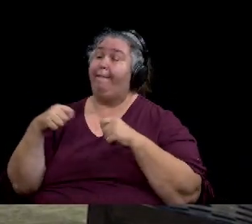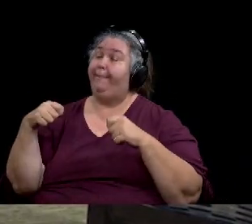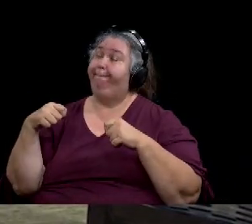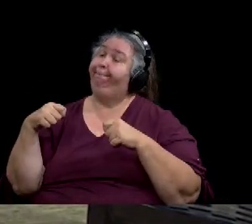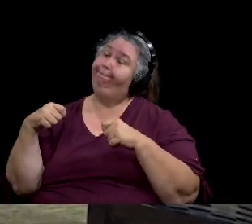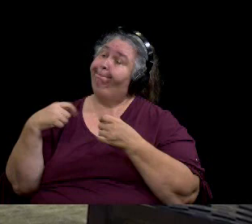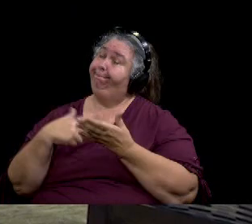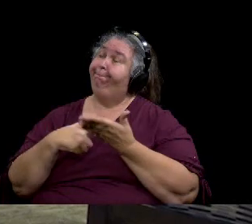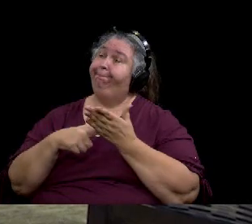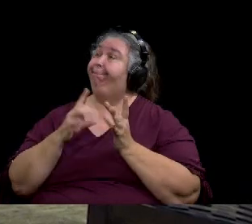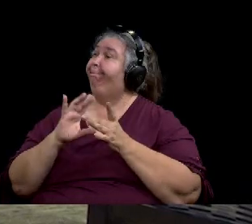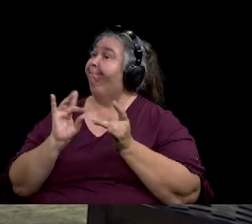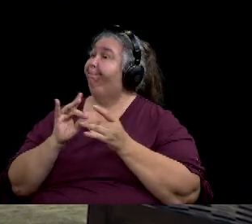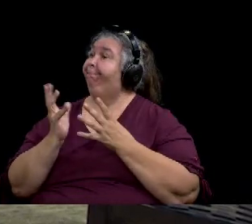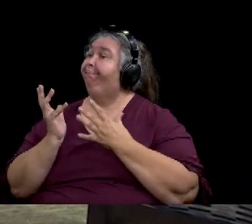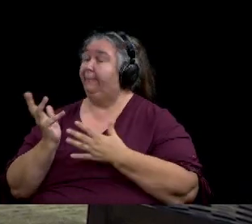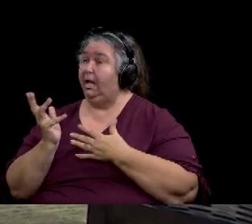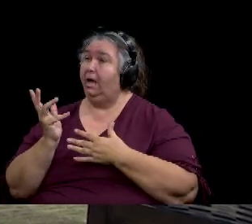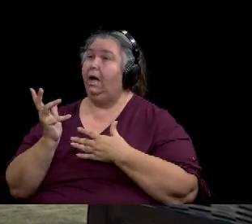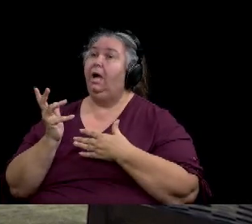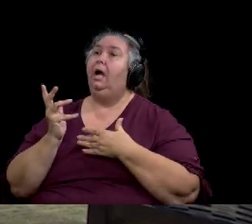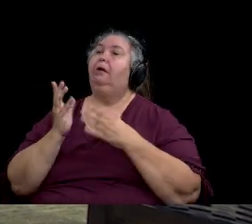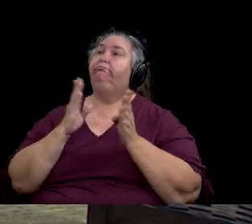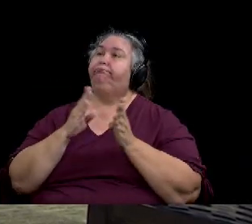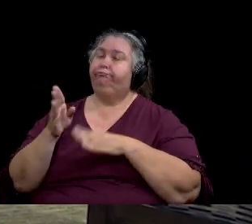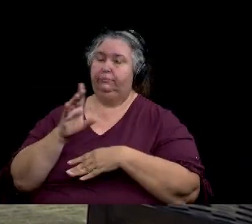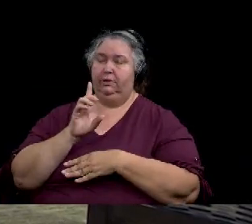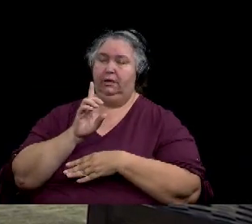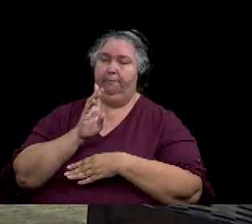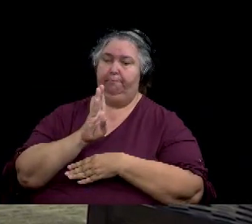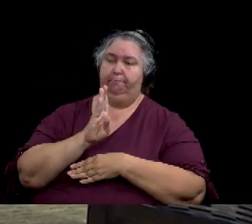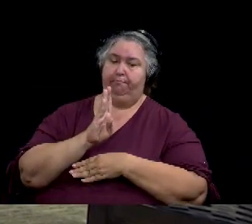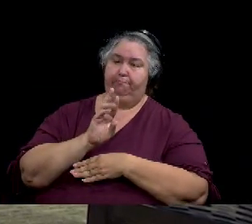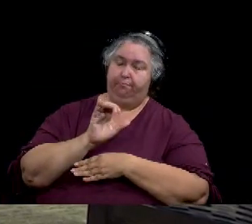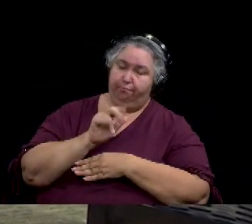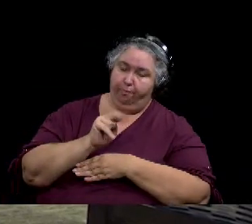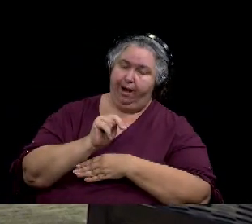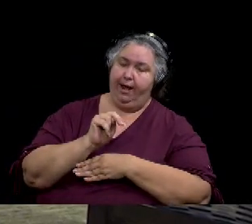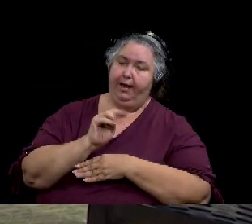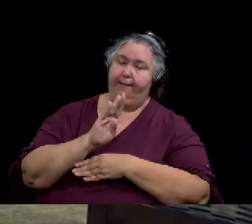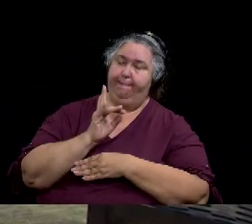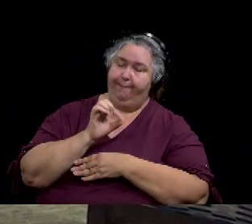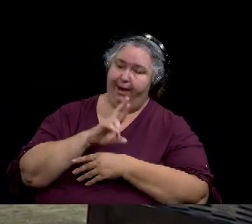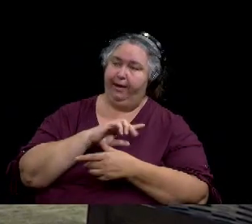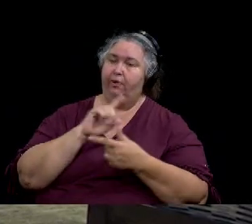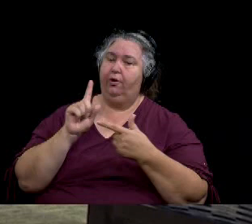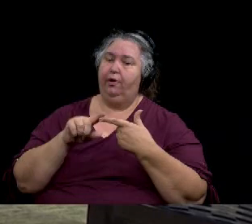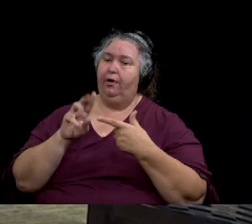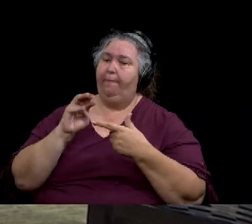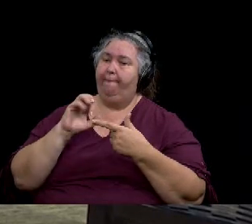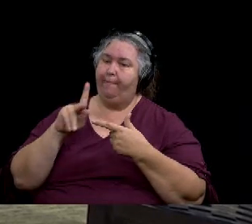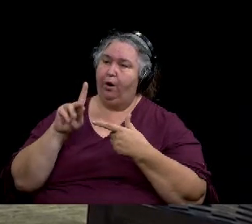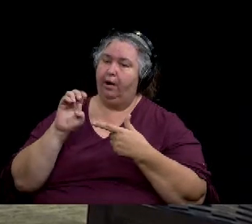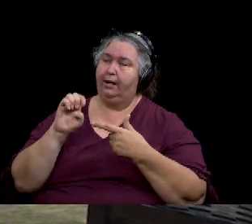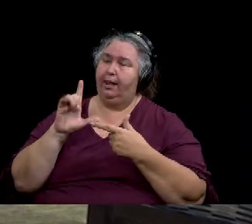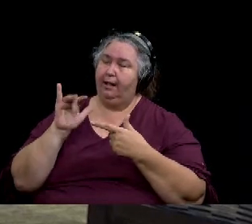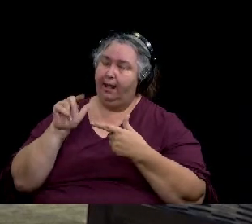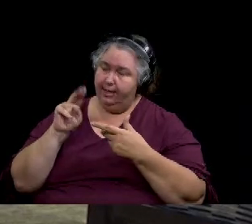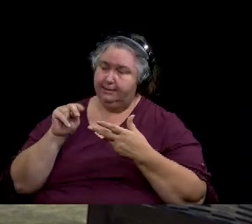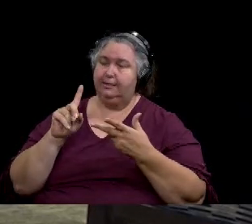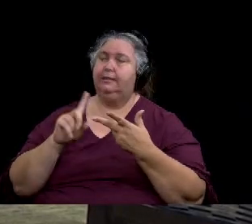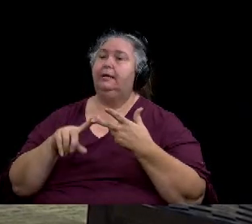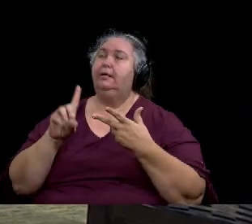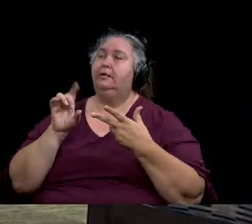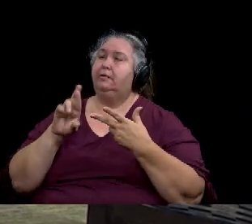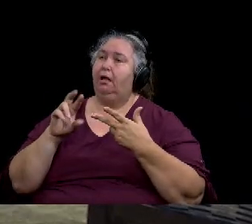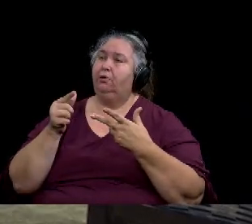now, our comments. We're going to go in the order of Dr. Brian Becker for Ascension Providence, Dr. Mark Eliason from Baylor Scott & White, then Dr.